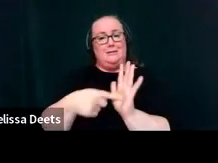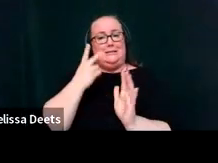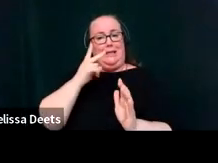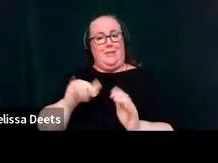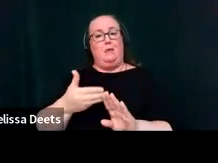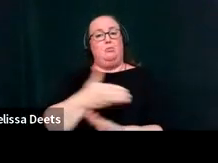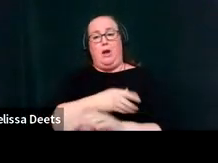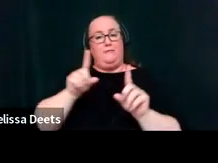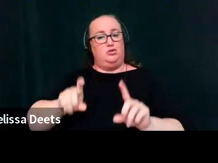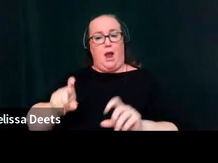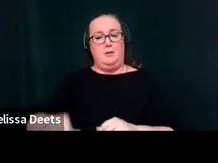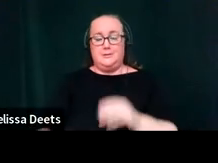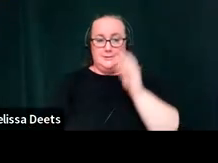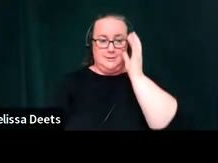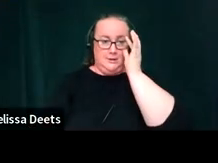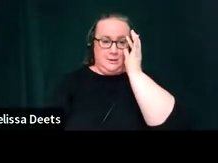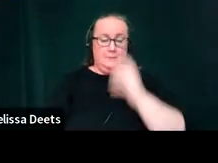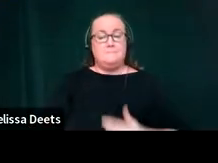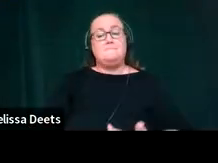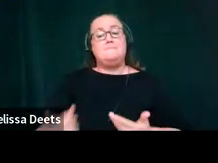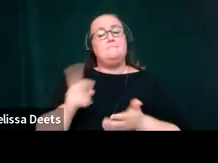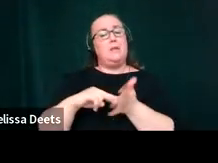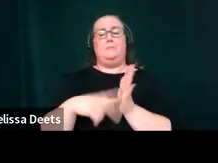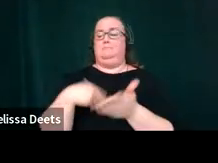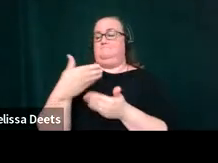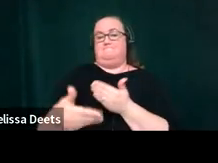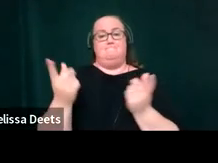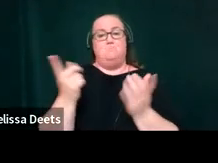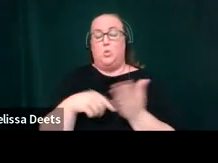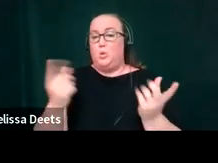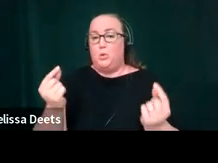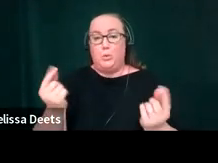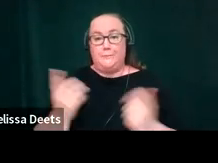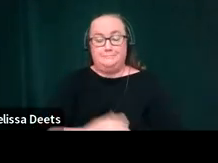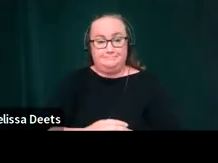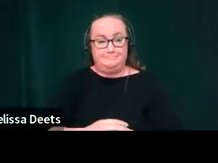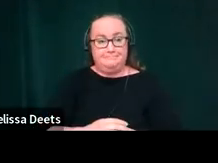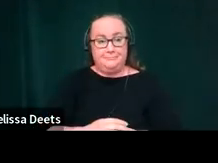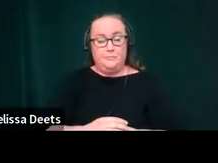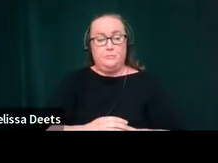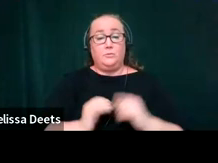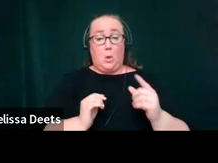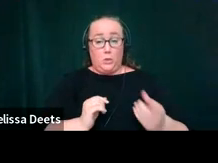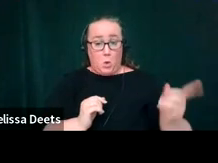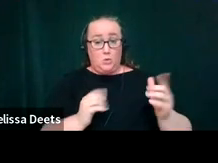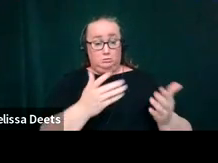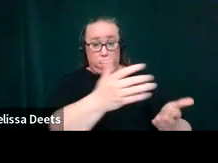as this. So what are the next steps for the study? So these findings that we saw in this short-term